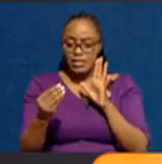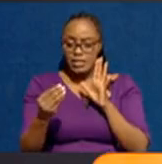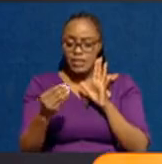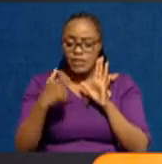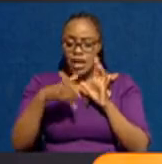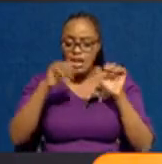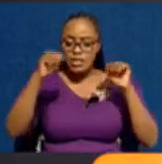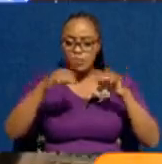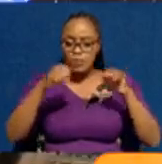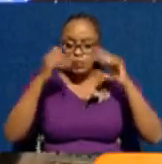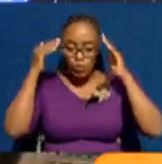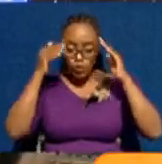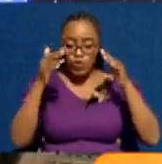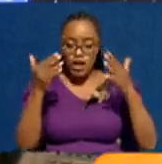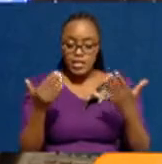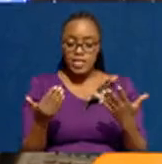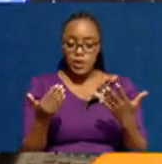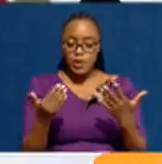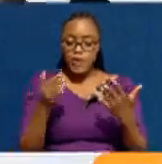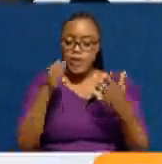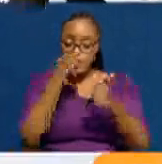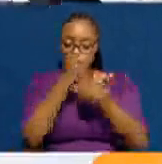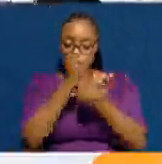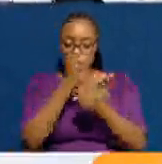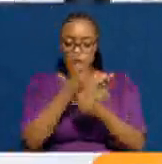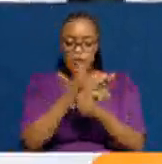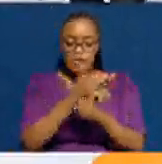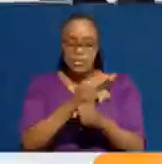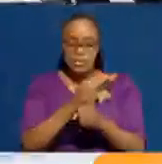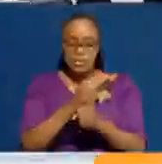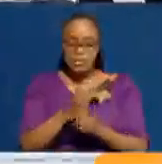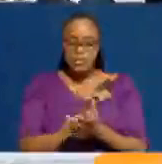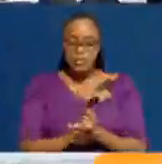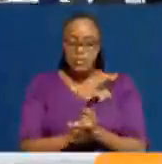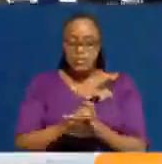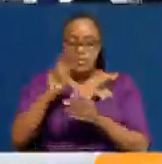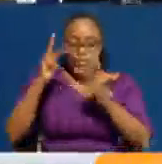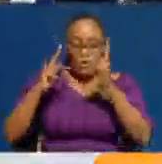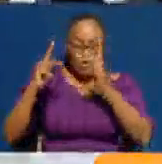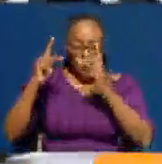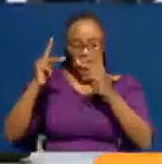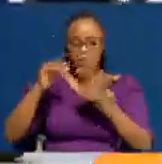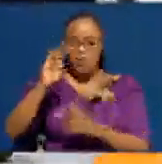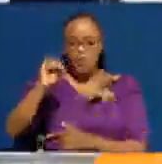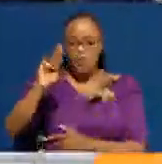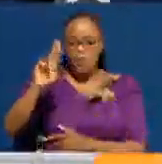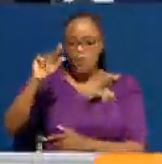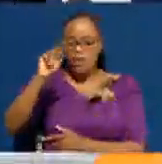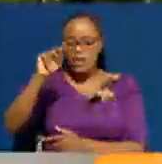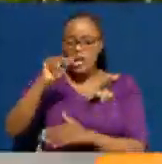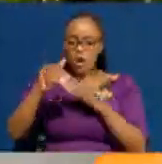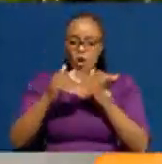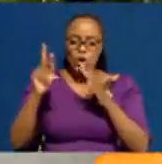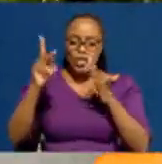we can look at how the bone works. Professor Mugenda says all Kenyans on the